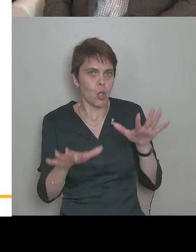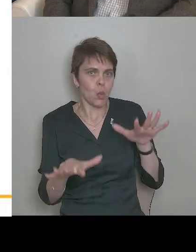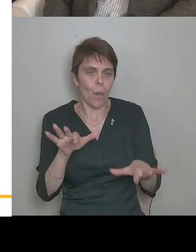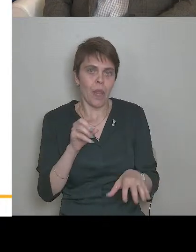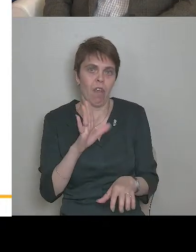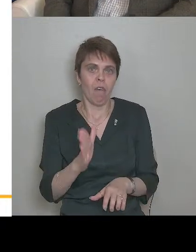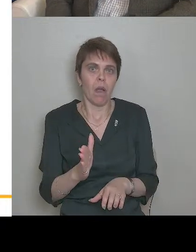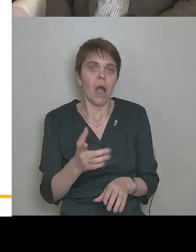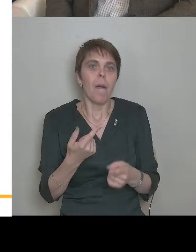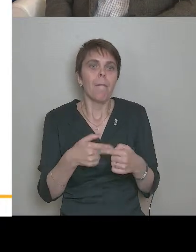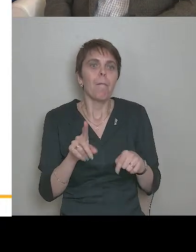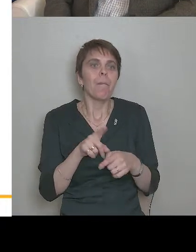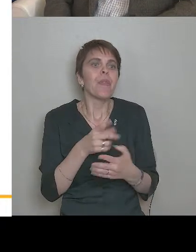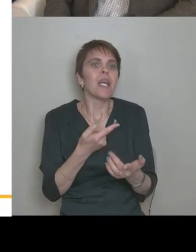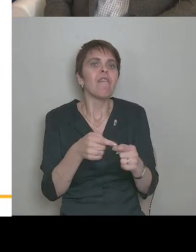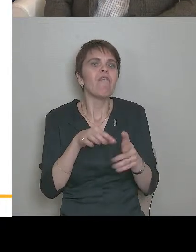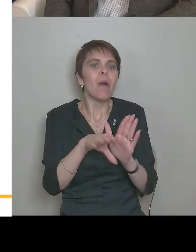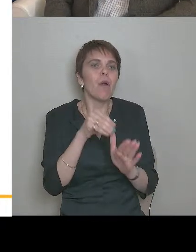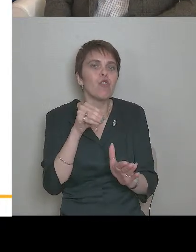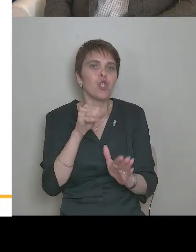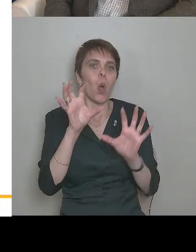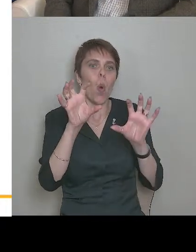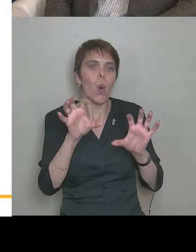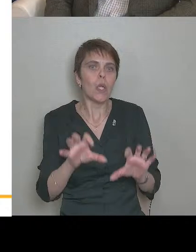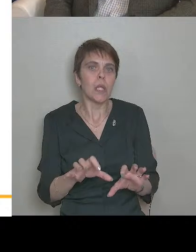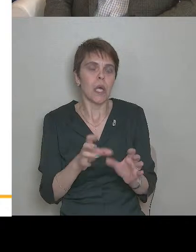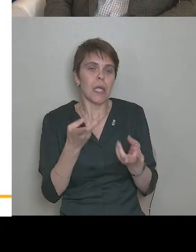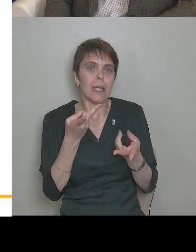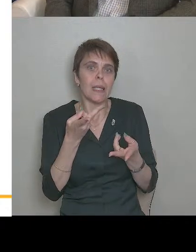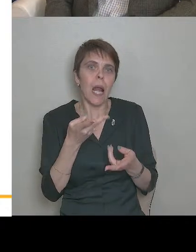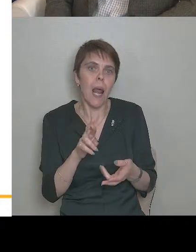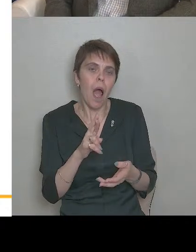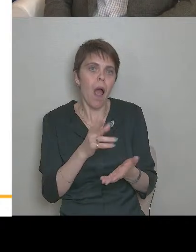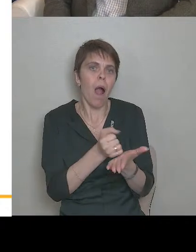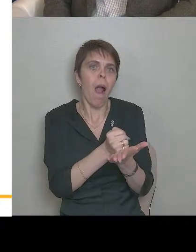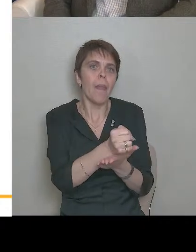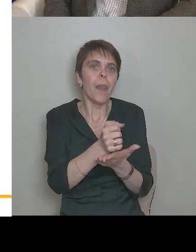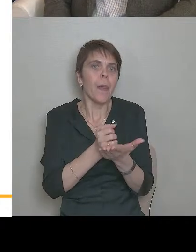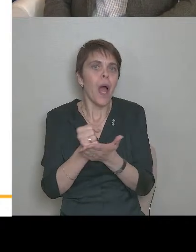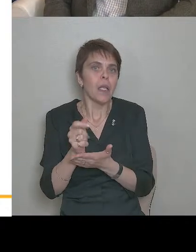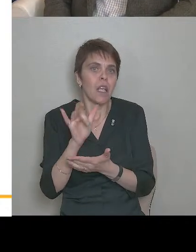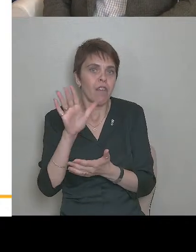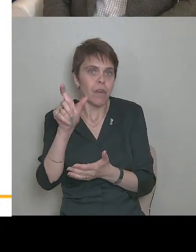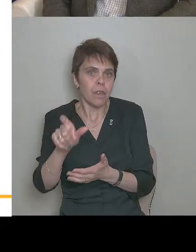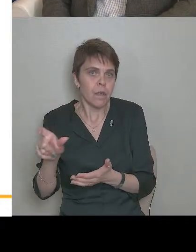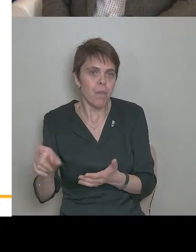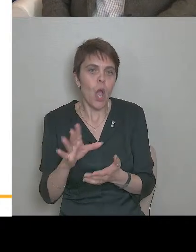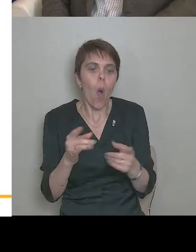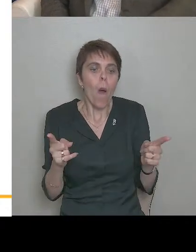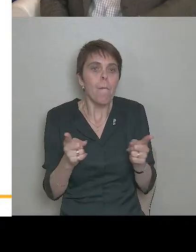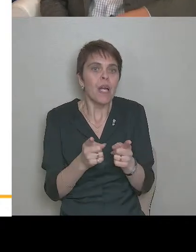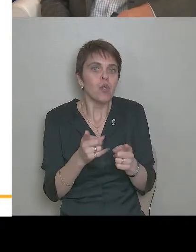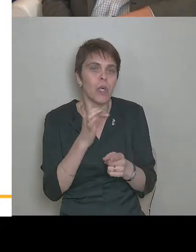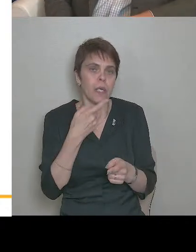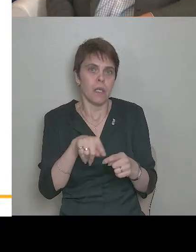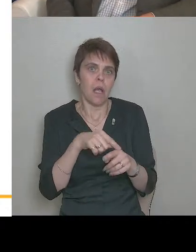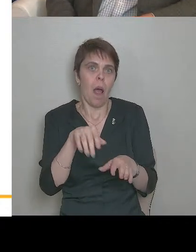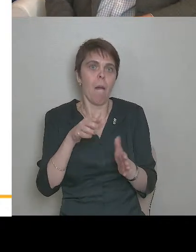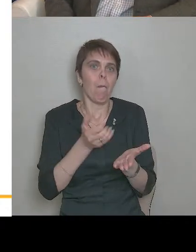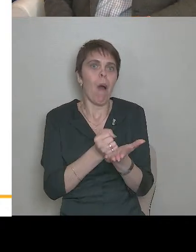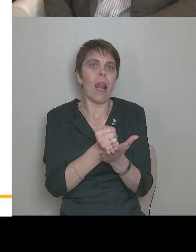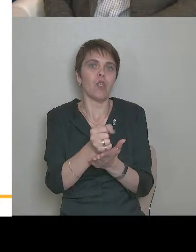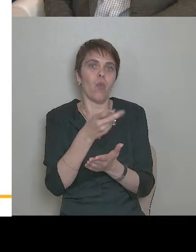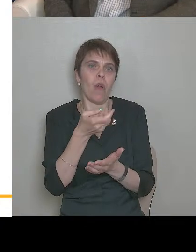parallel running are being doubted by the CEC. The electoral code says that